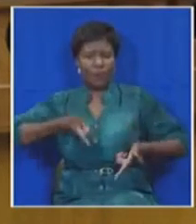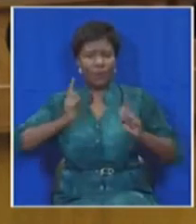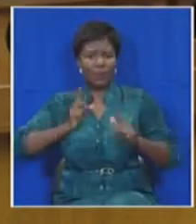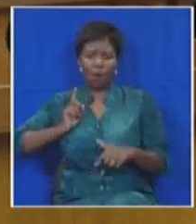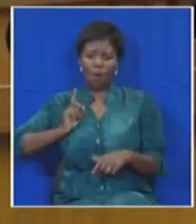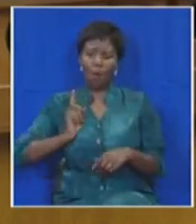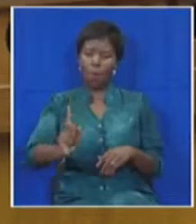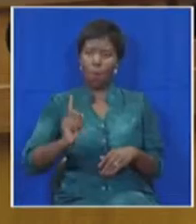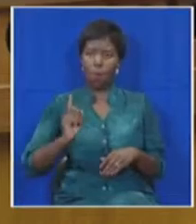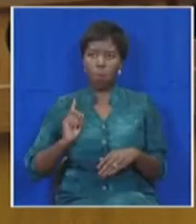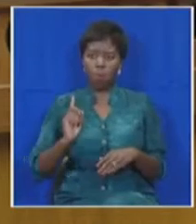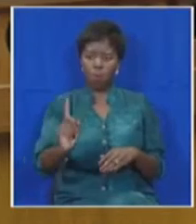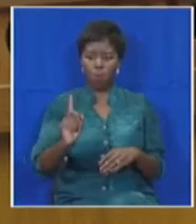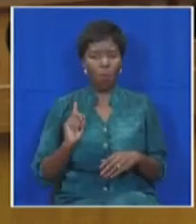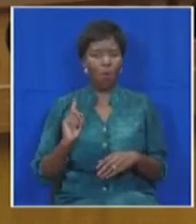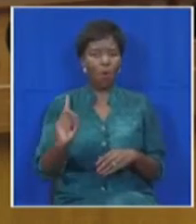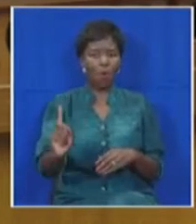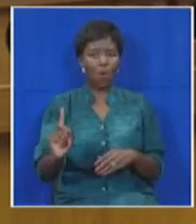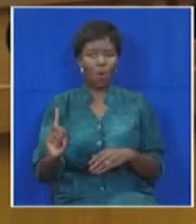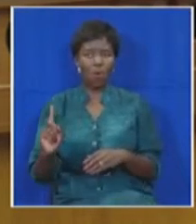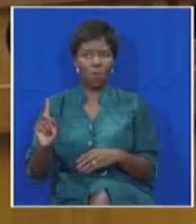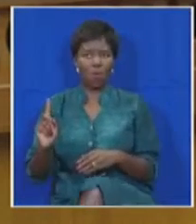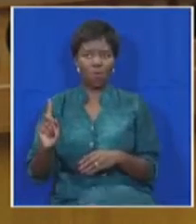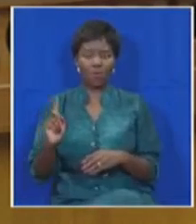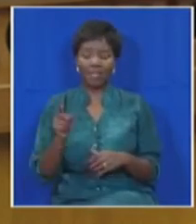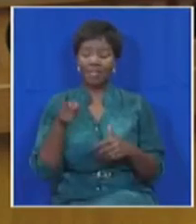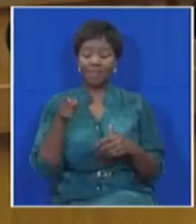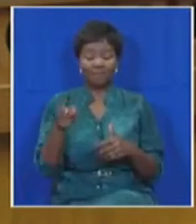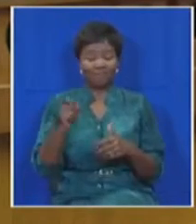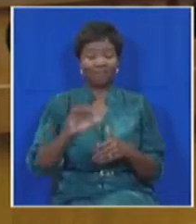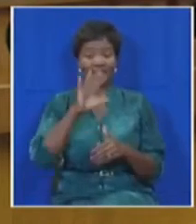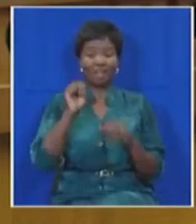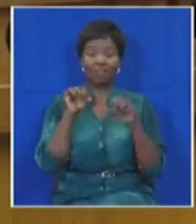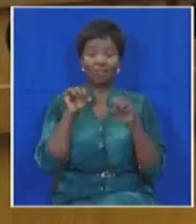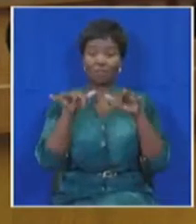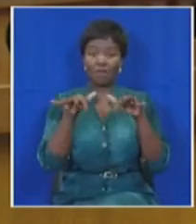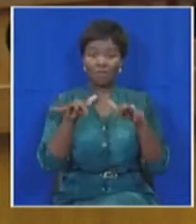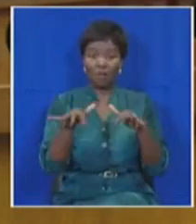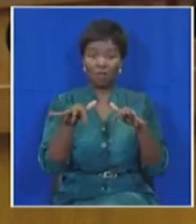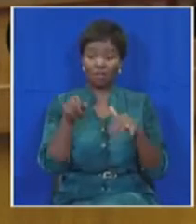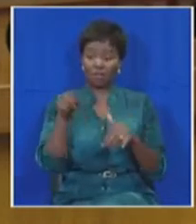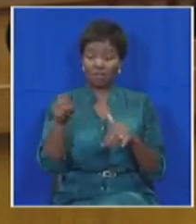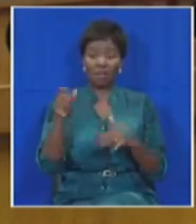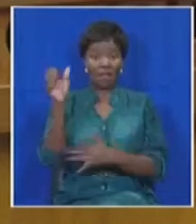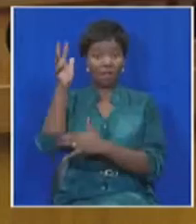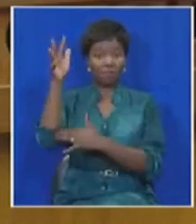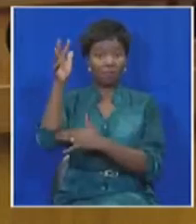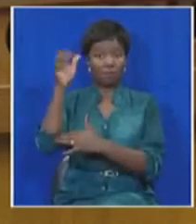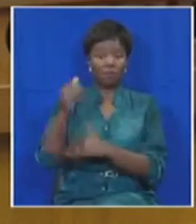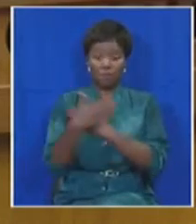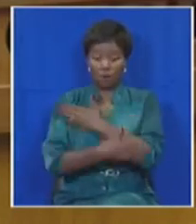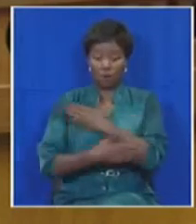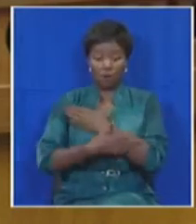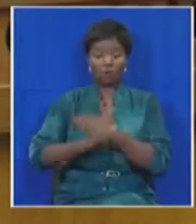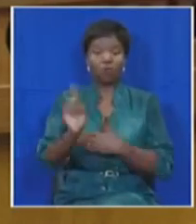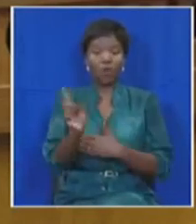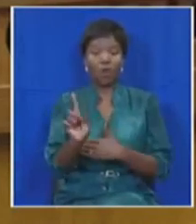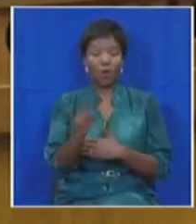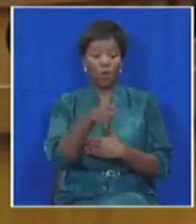down Parliament Avenue. This, fellow South Africans, wasn't the state of the nation. It was a